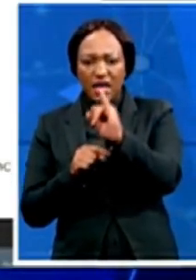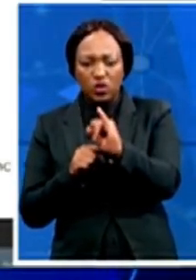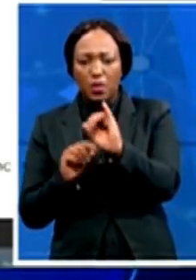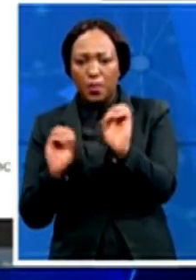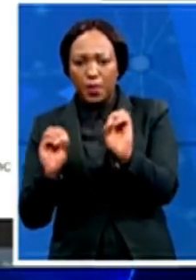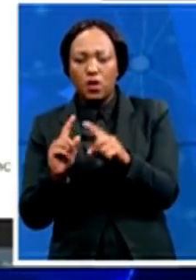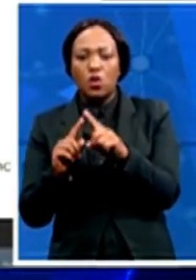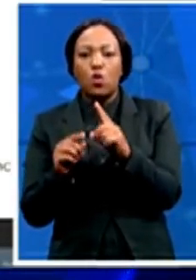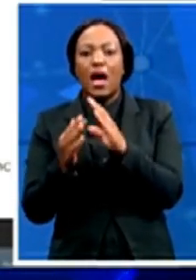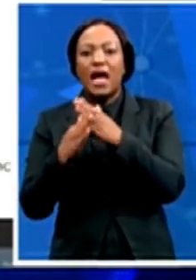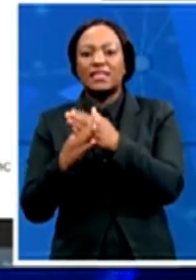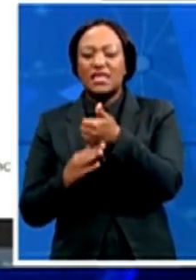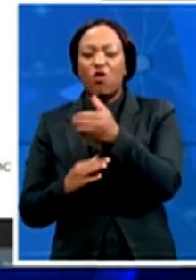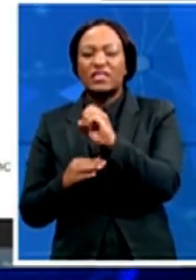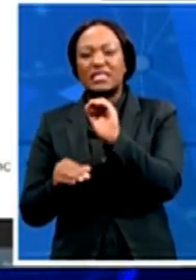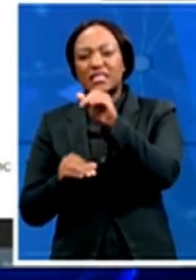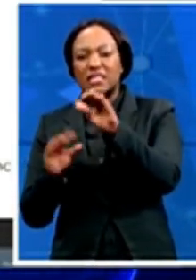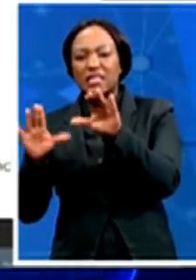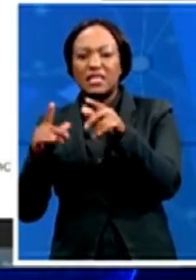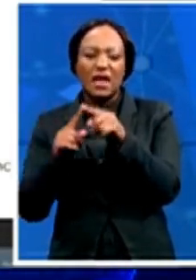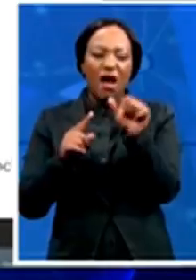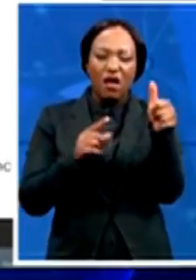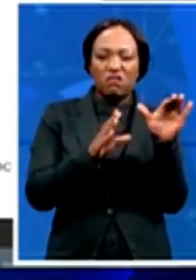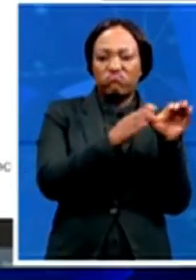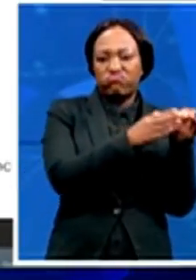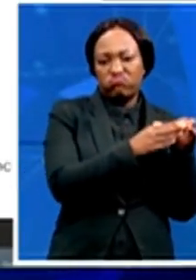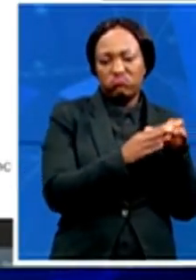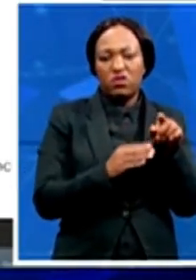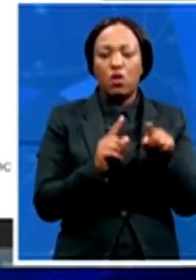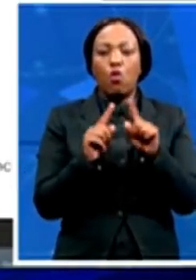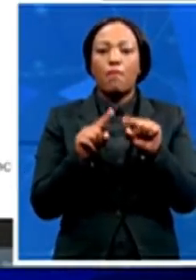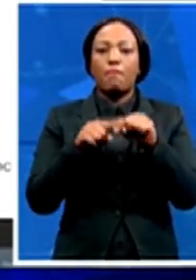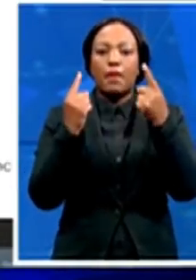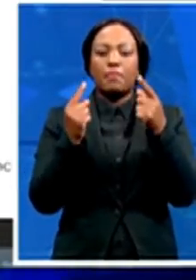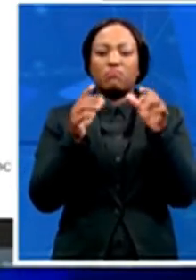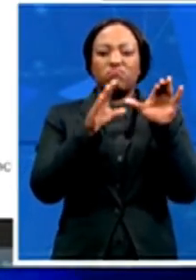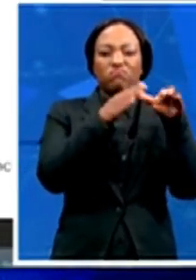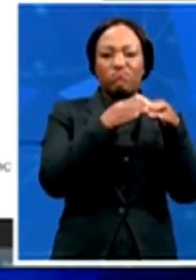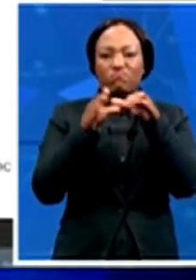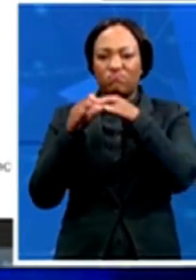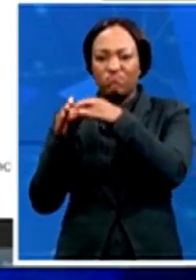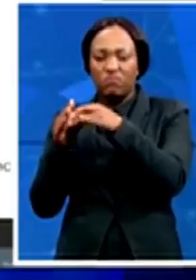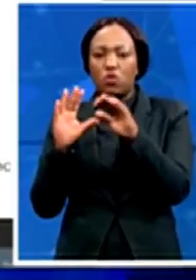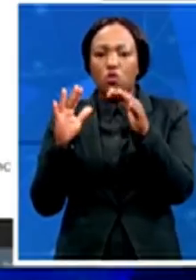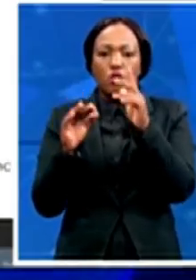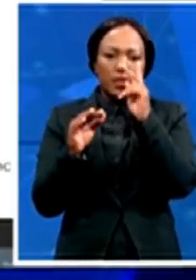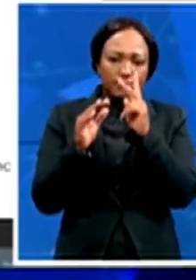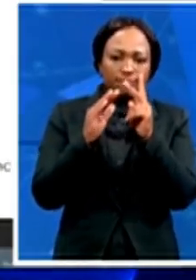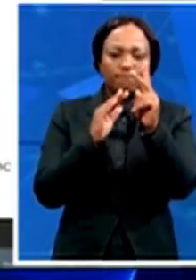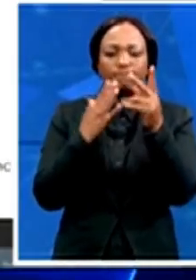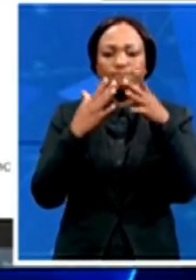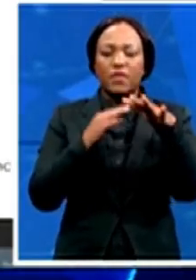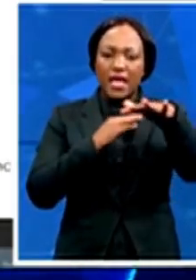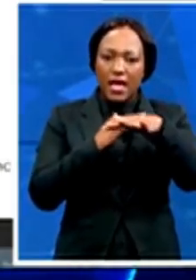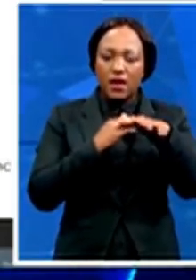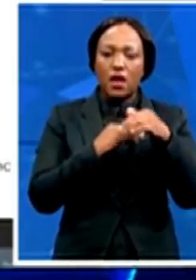And also the importance of having a differentiated and targeted strategy. We need to go outreach into low uptake areas in the metro, and we need to increase private sites in the rural